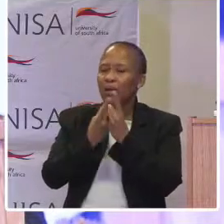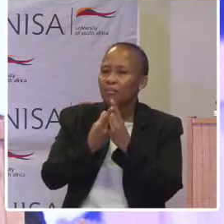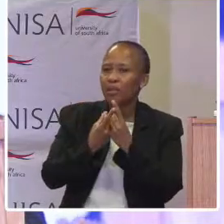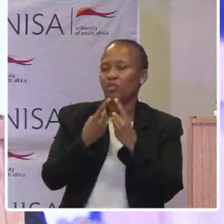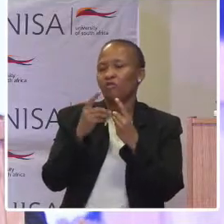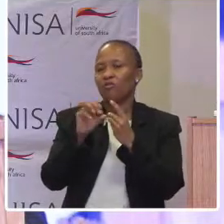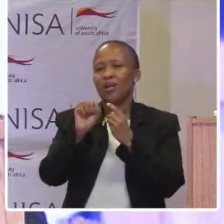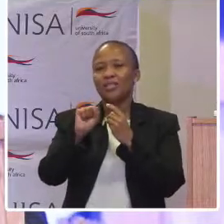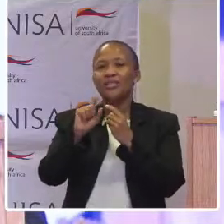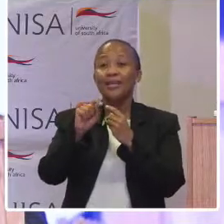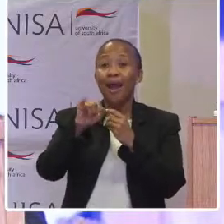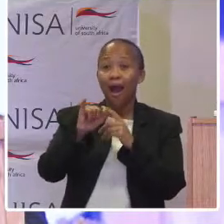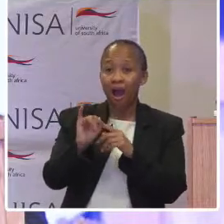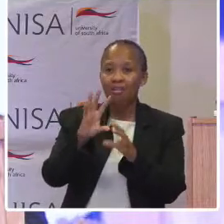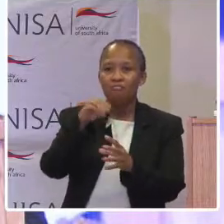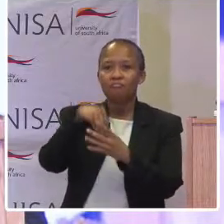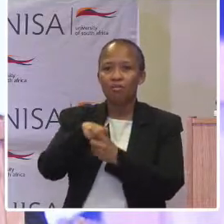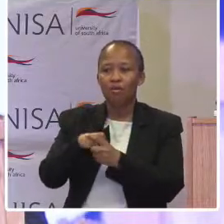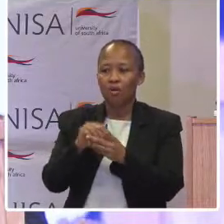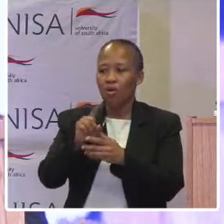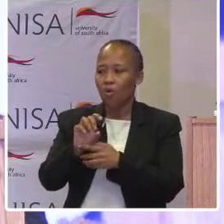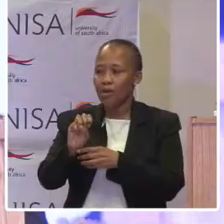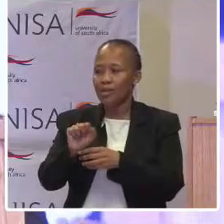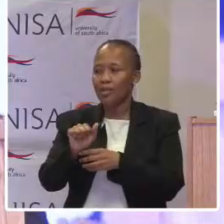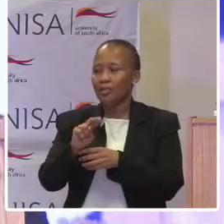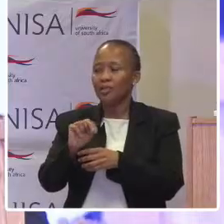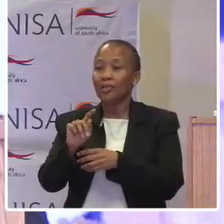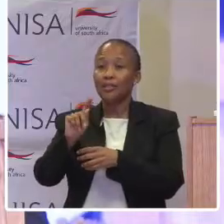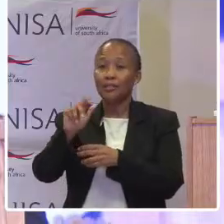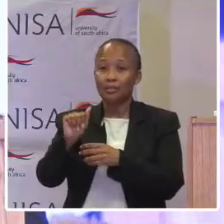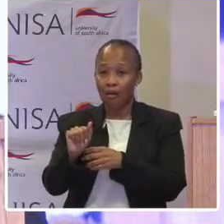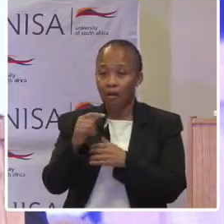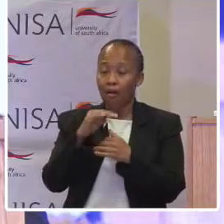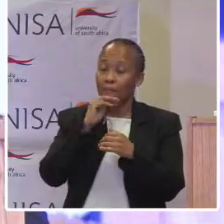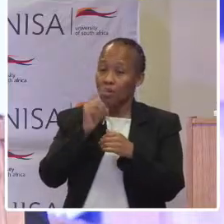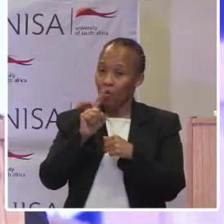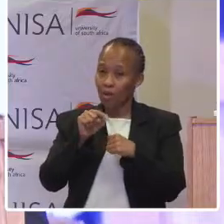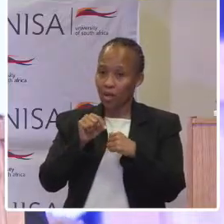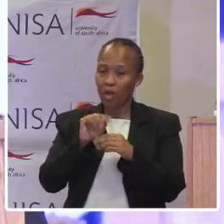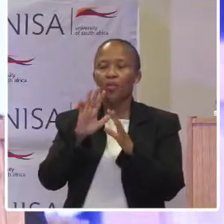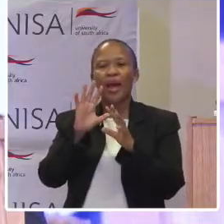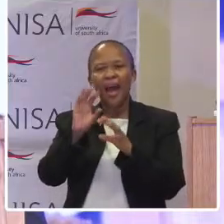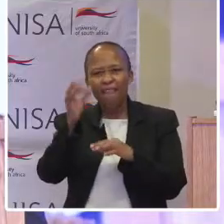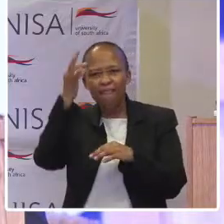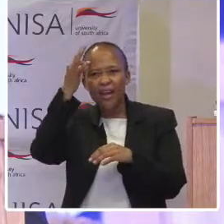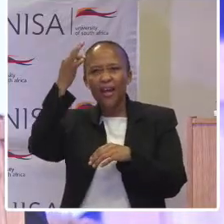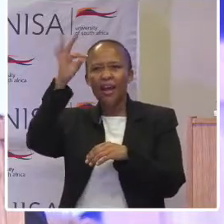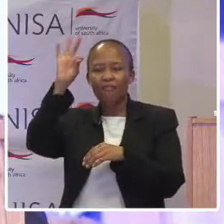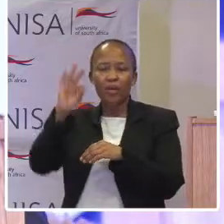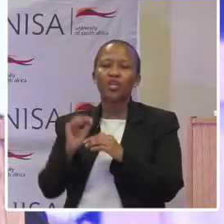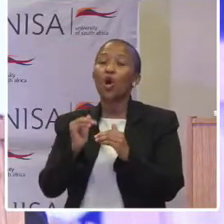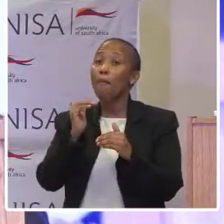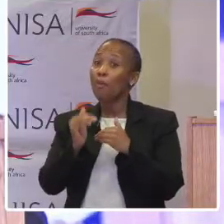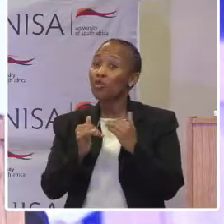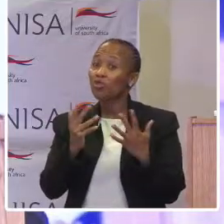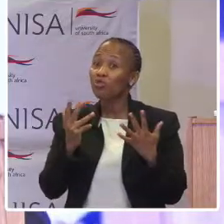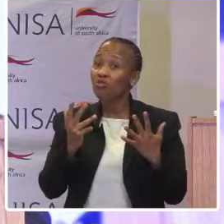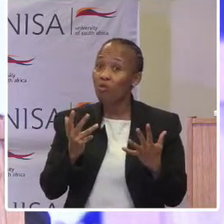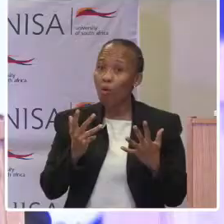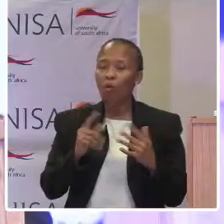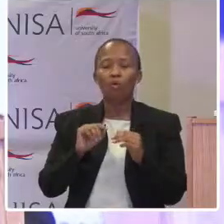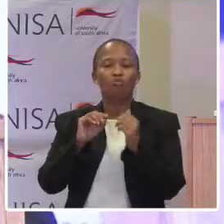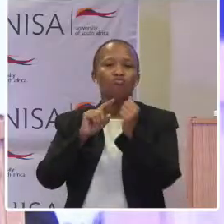entities, including SANSA, with the intention of streamlining governance processes of the accounting authorities of